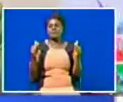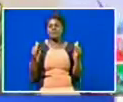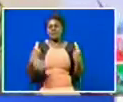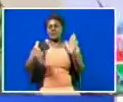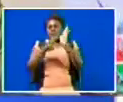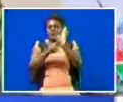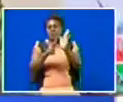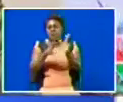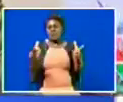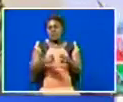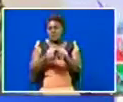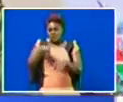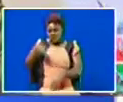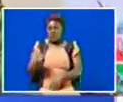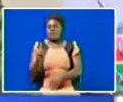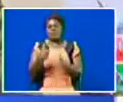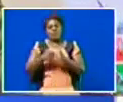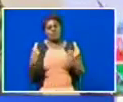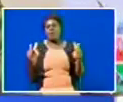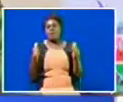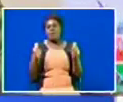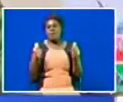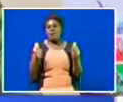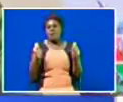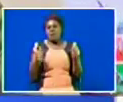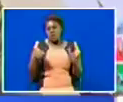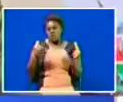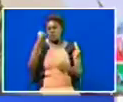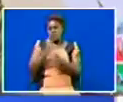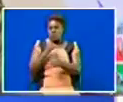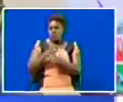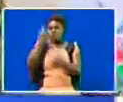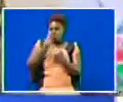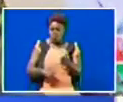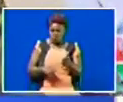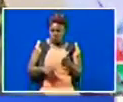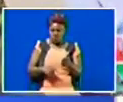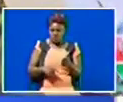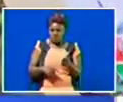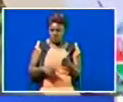You represented also yourselves and what you did outside there,